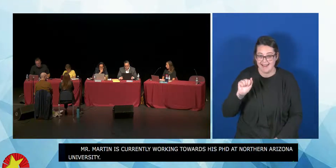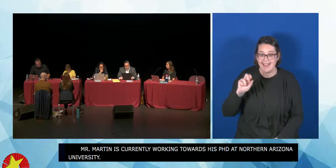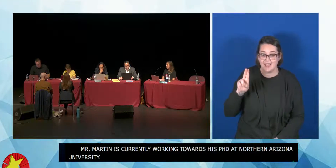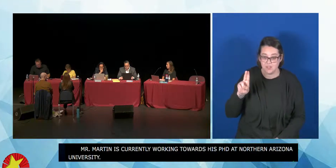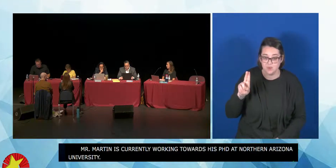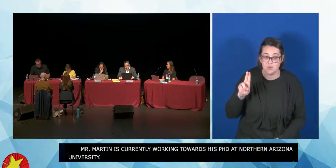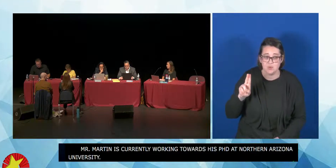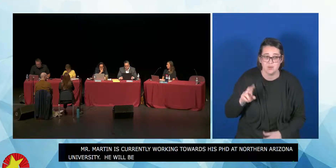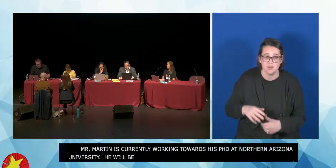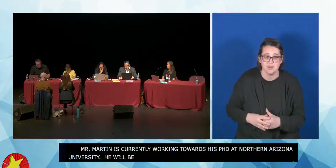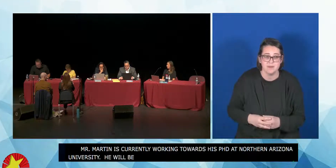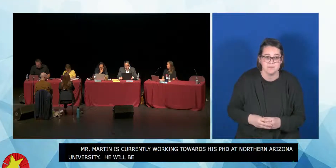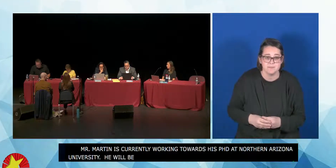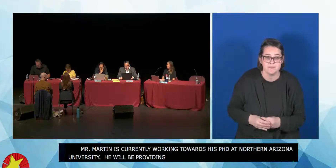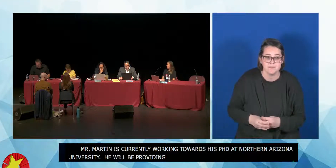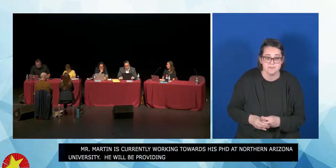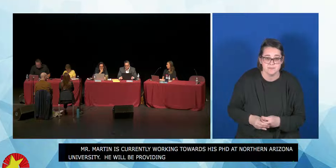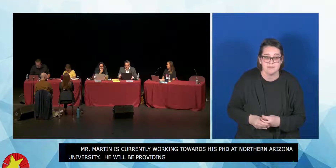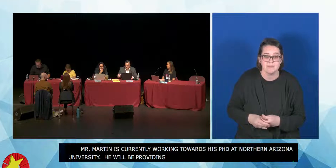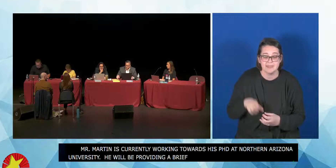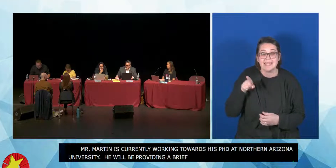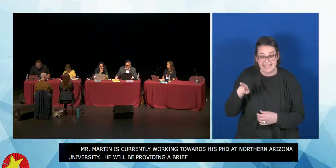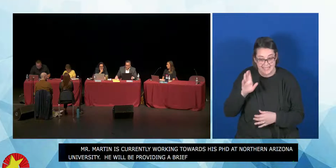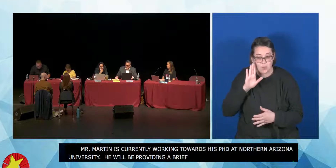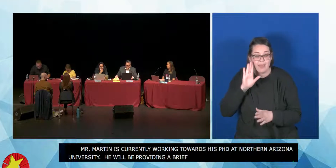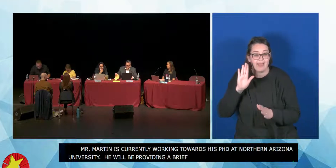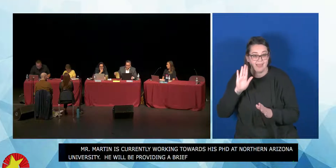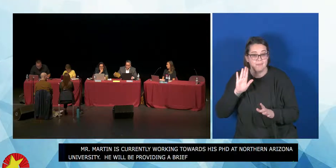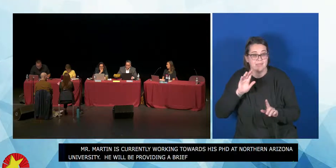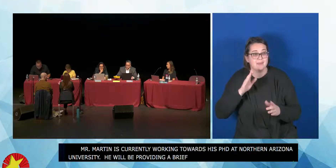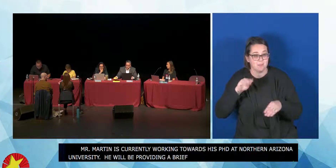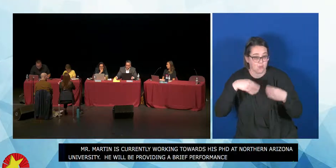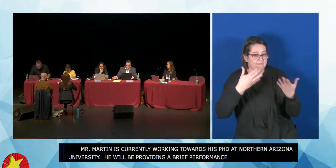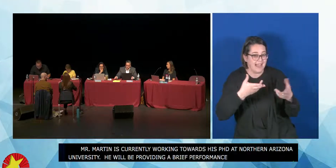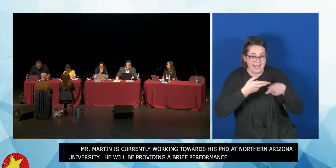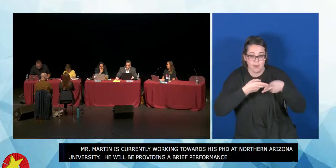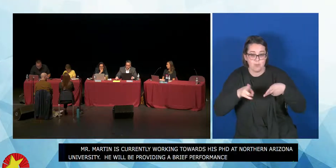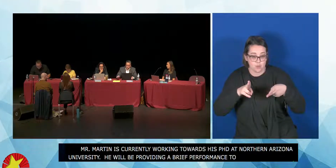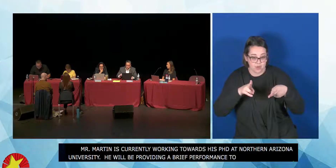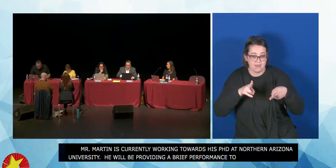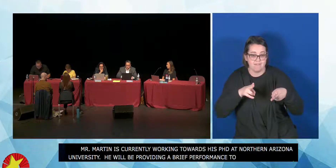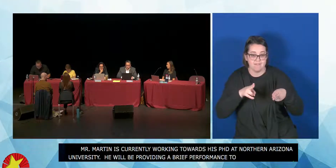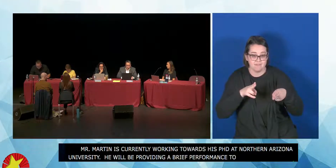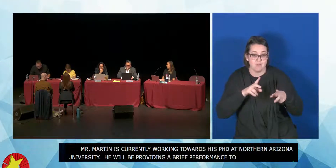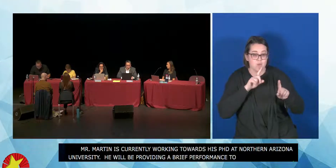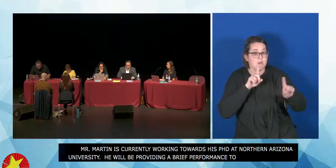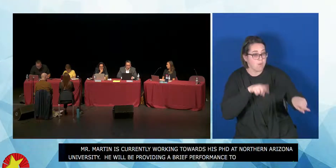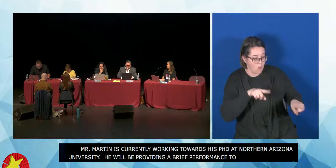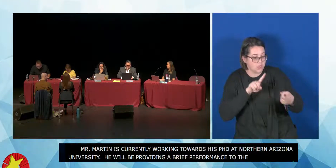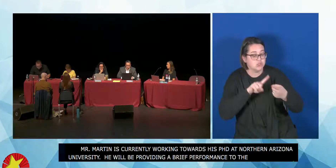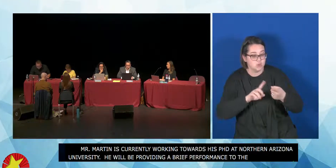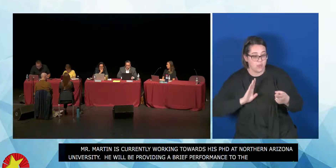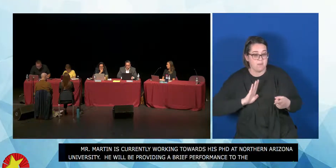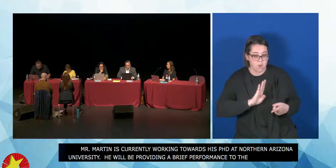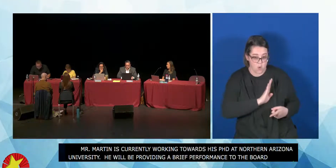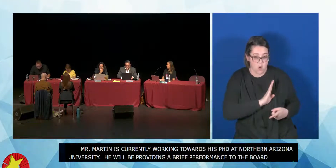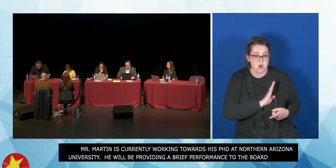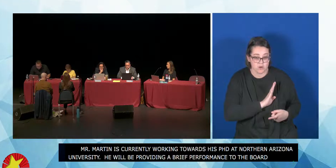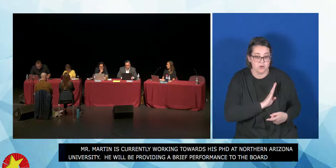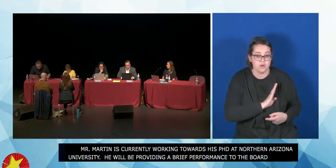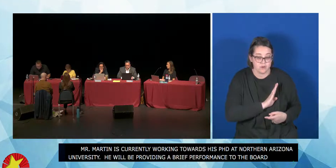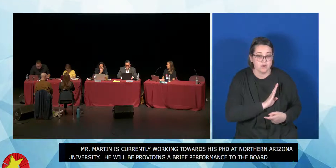brief report to the board and the community this afternoon, and he will further